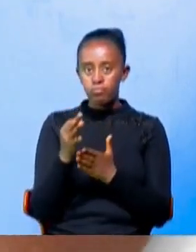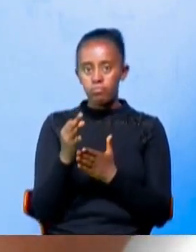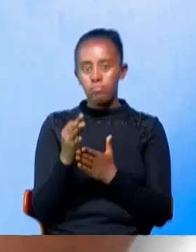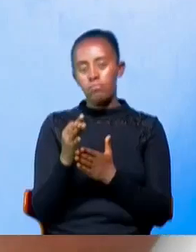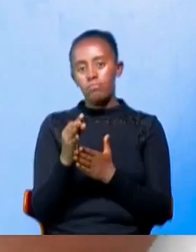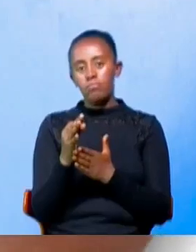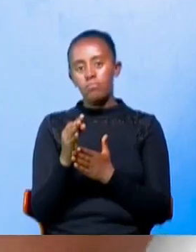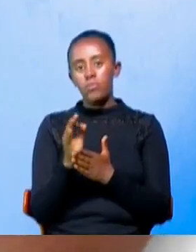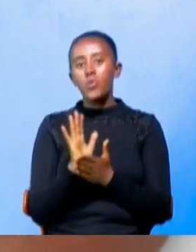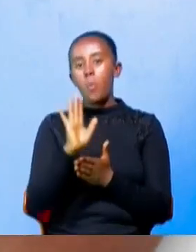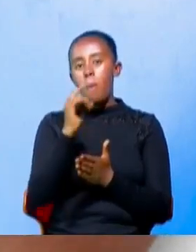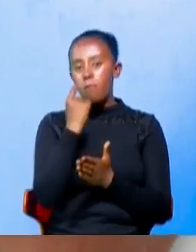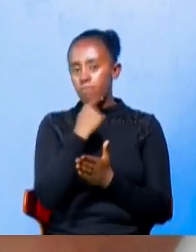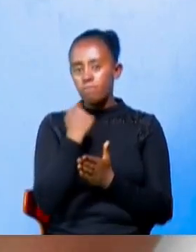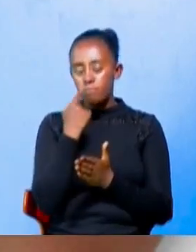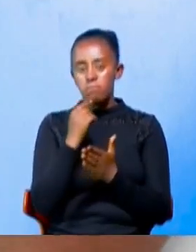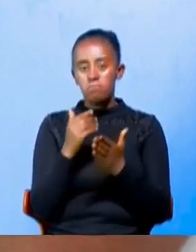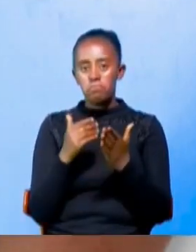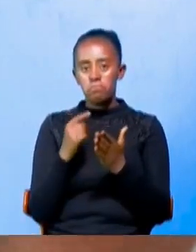your mouth.